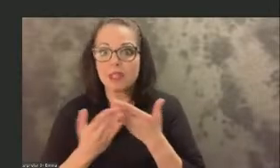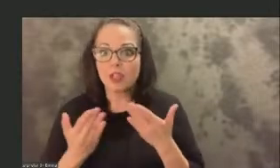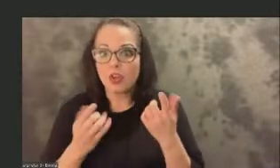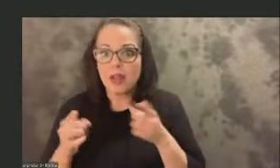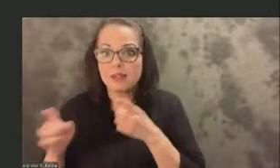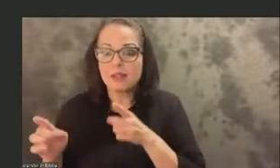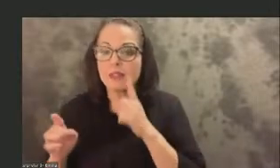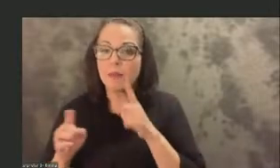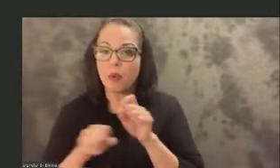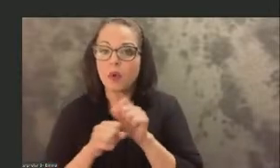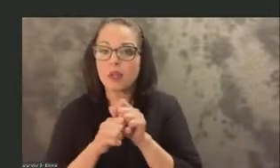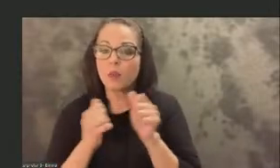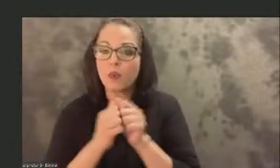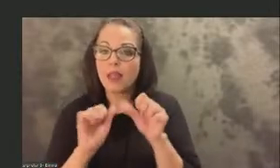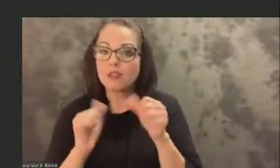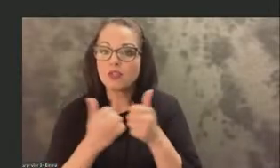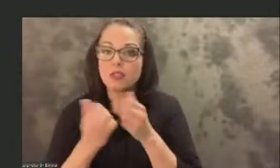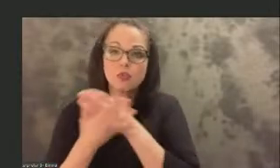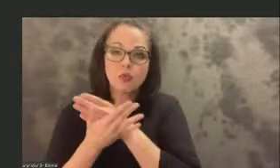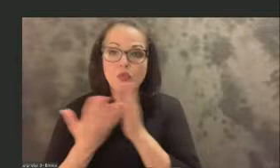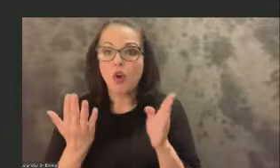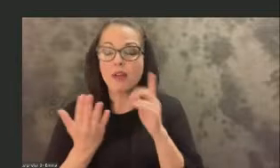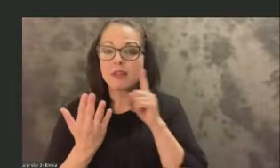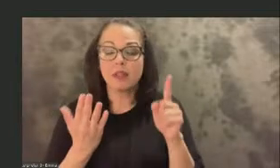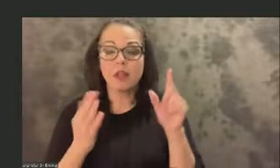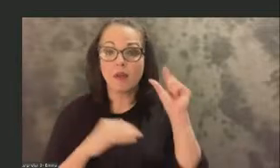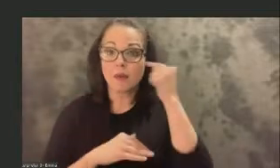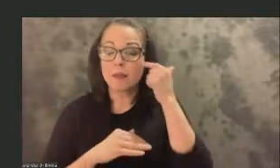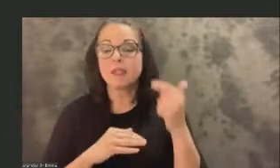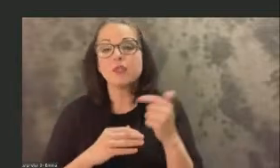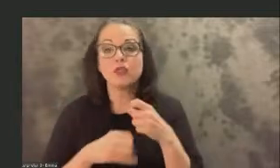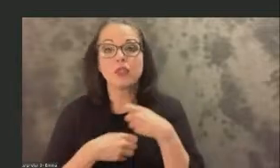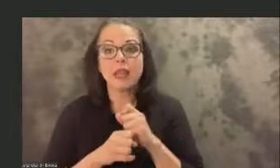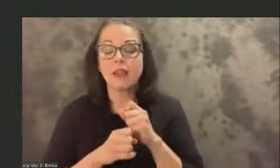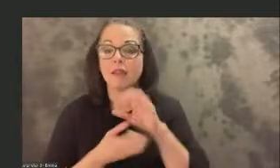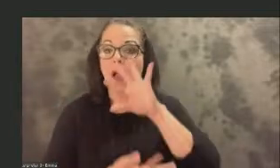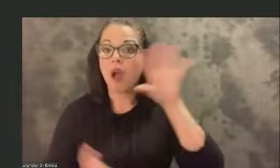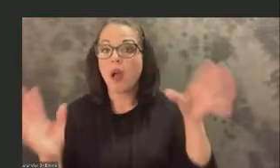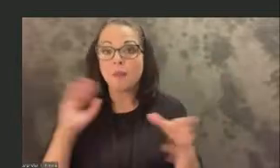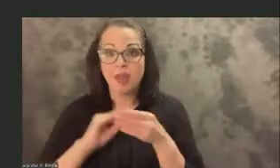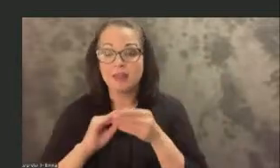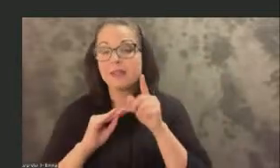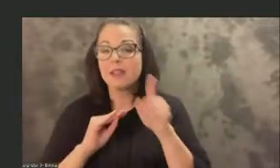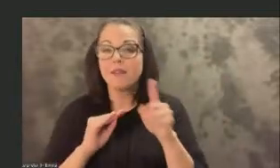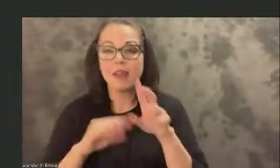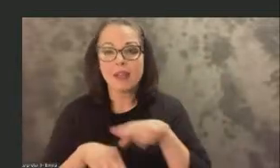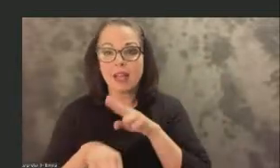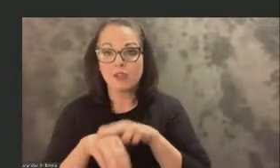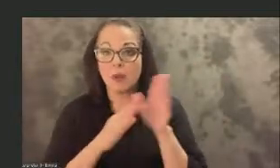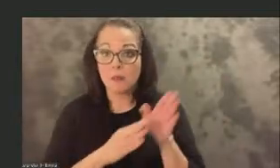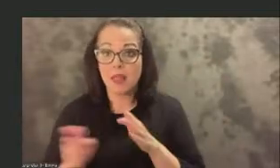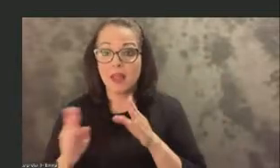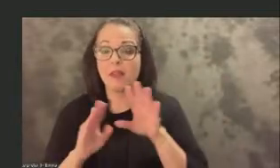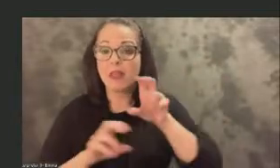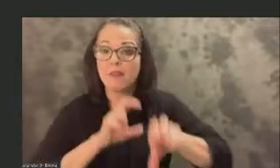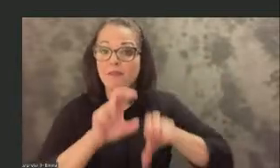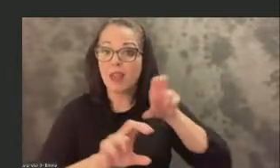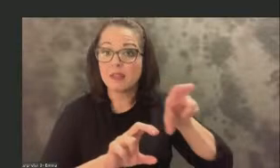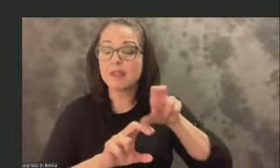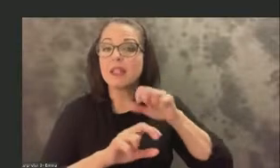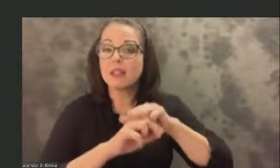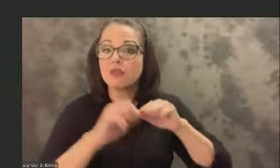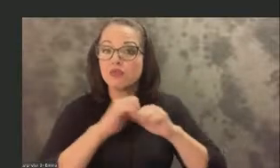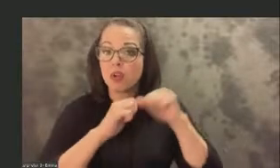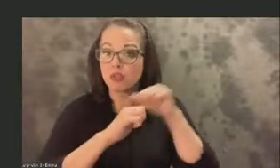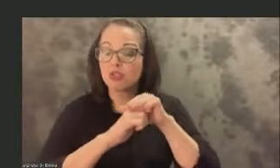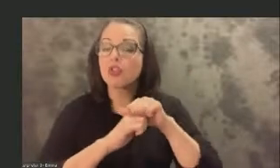across the federal government to create a comprehensive national plan that invests in healthcare infrastructure and ensures equitable